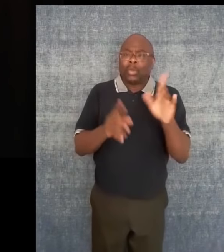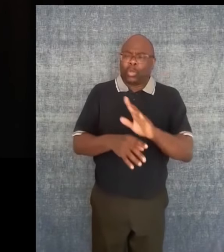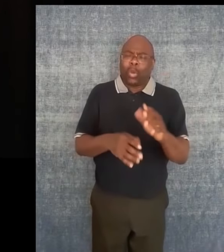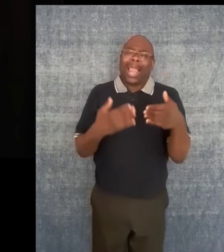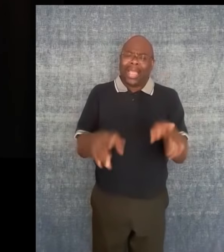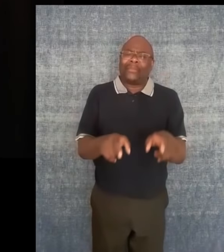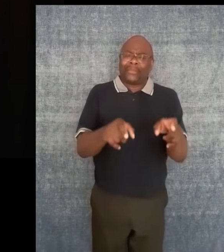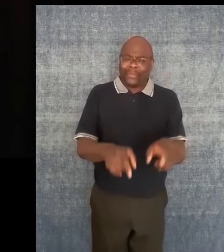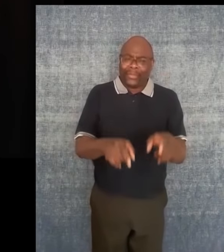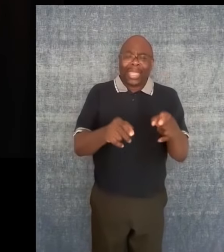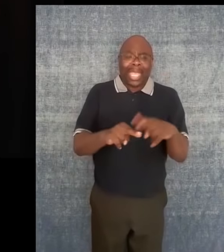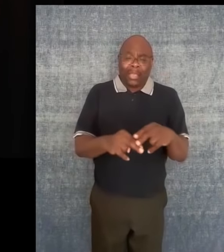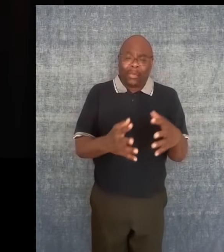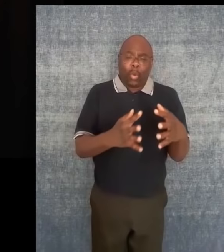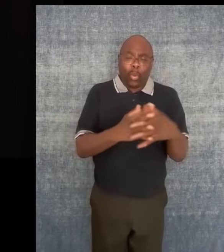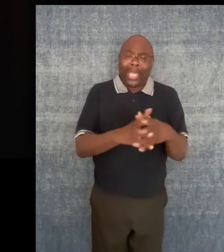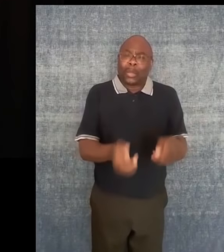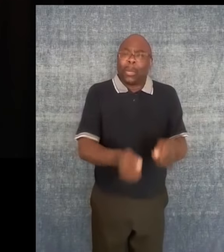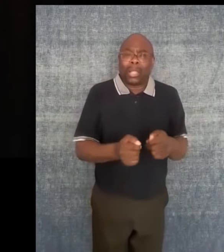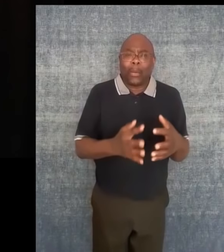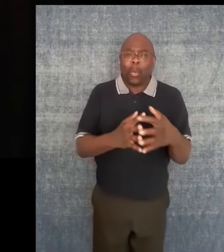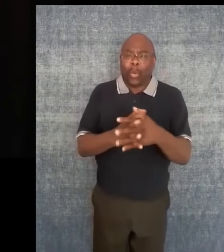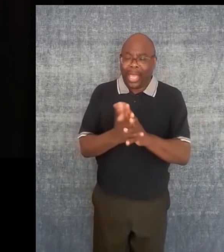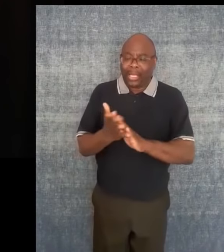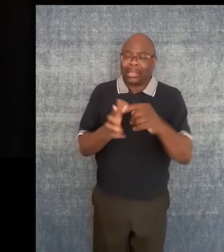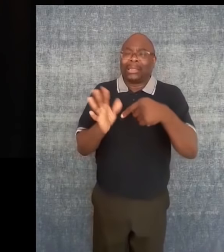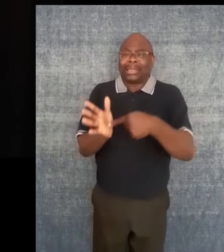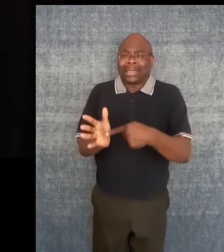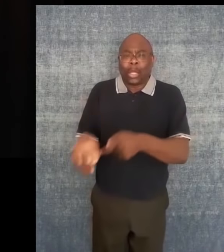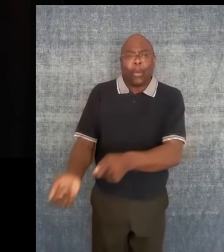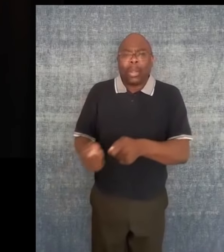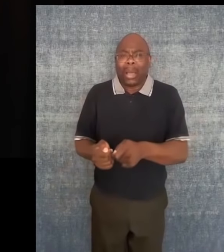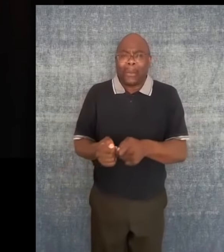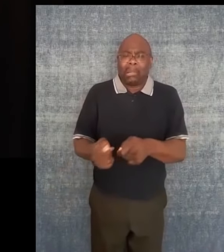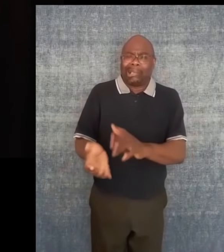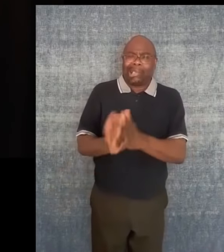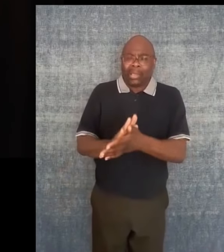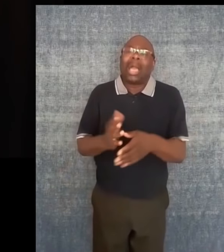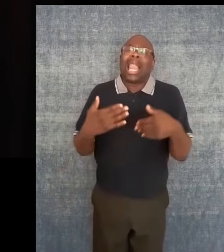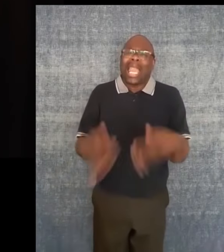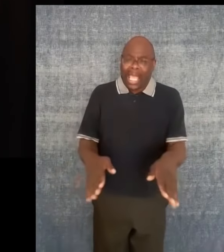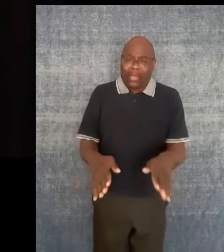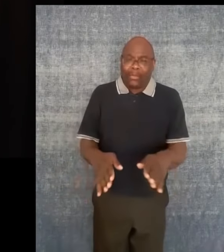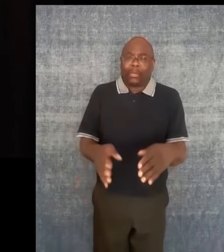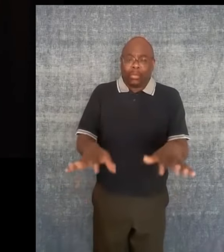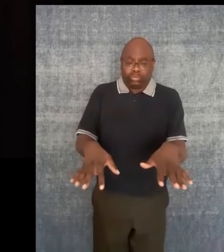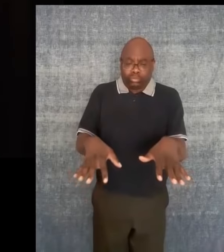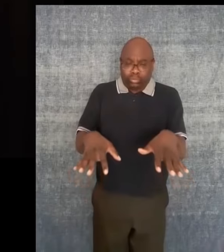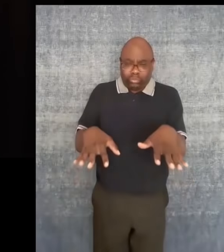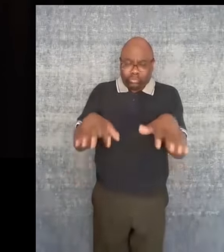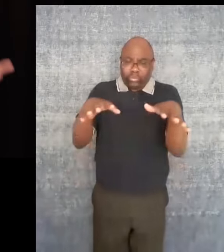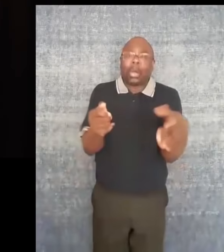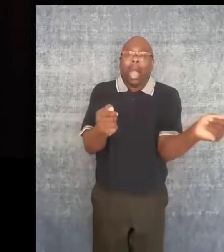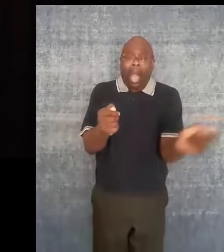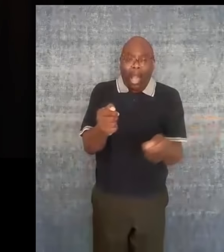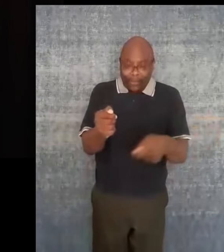no, don't pull up the weeds, because if you do, you'll pull up the wheat as well. Leave it there until the harvest. We'll harvest it all,